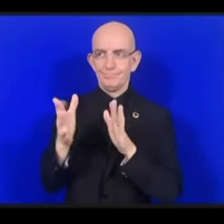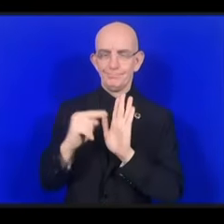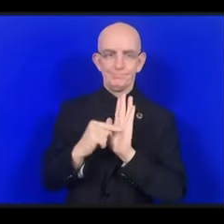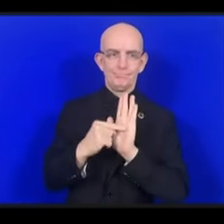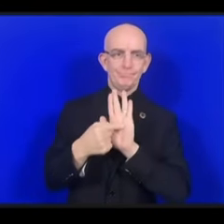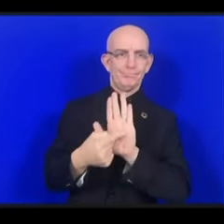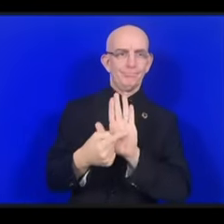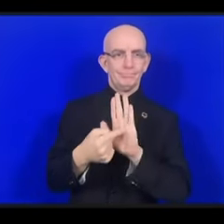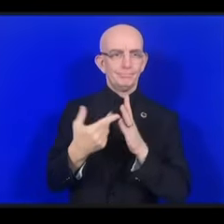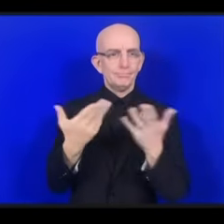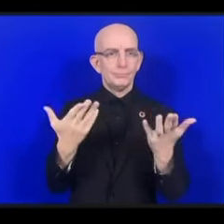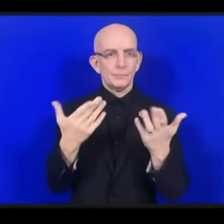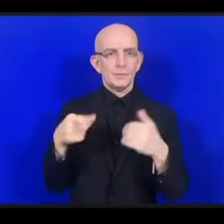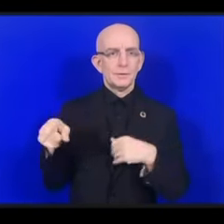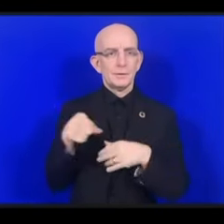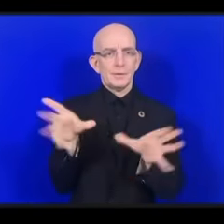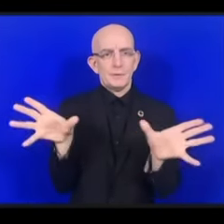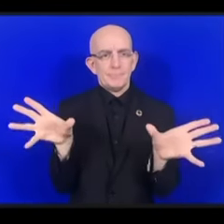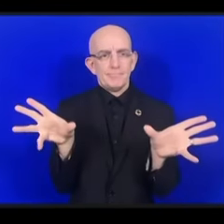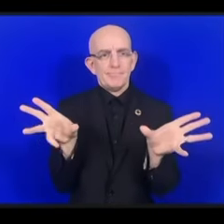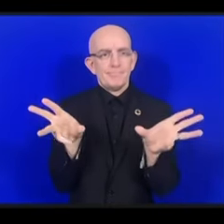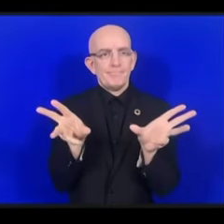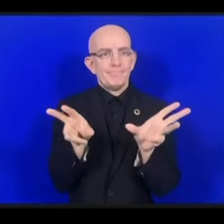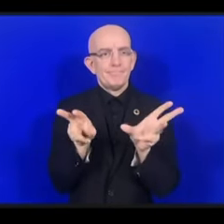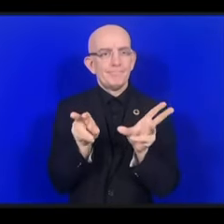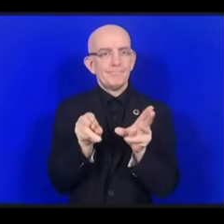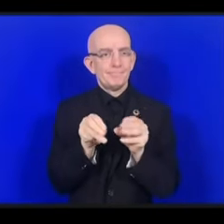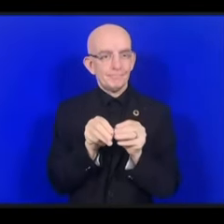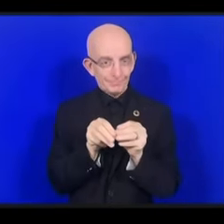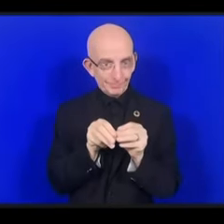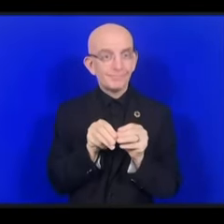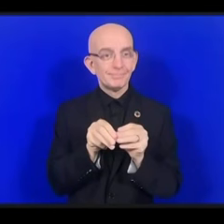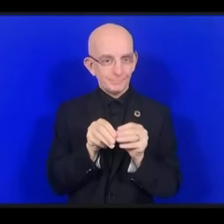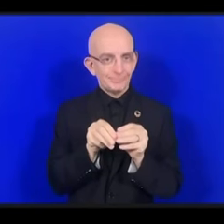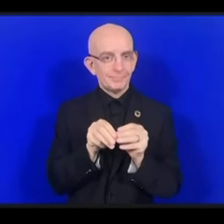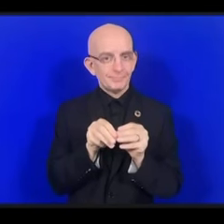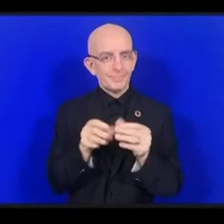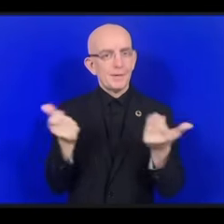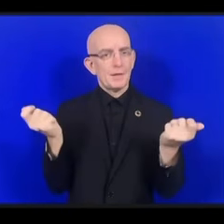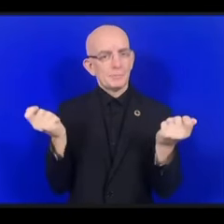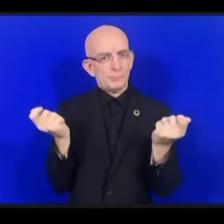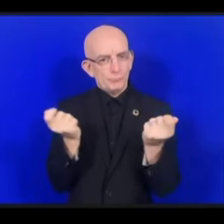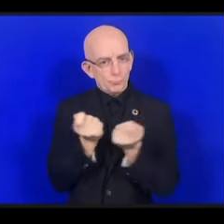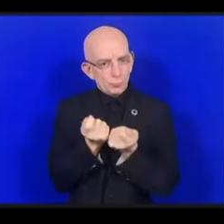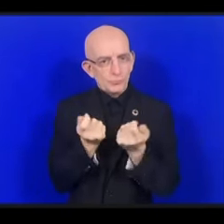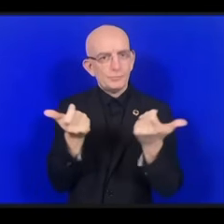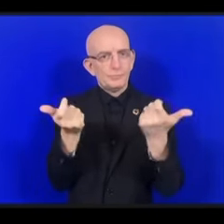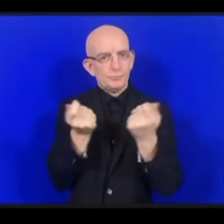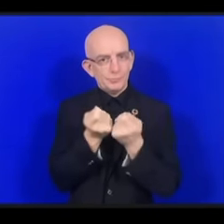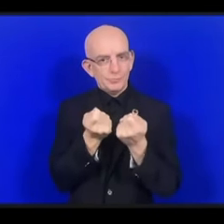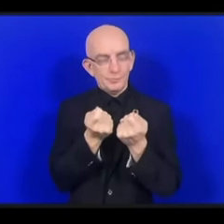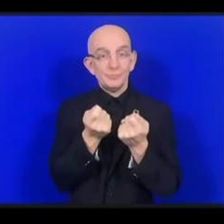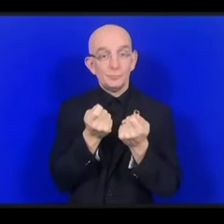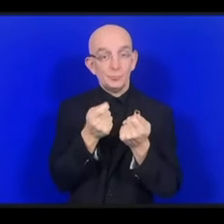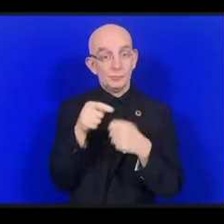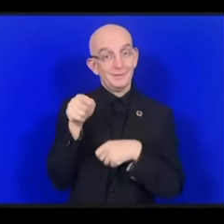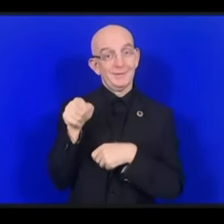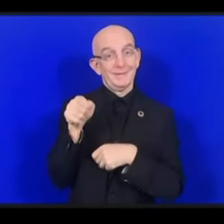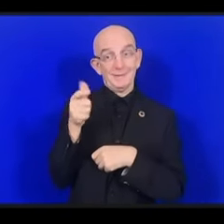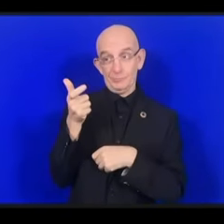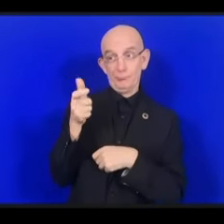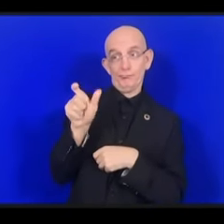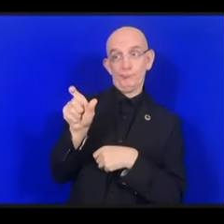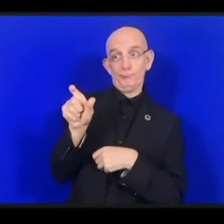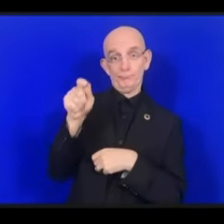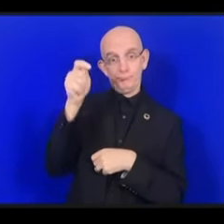And it originally, this word was thought to have a negative connotation as it was used to refer